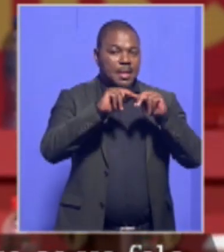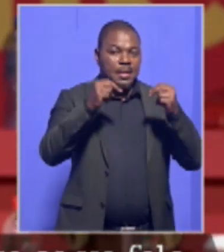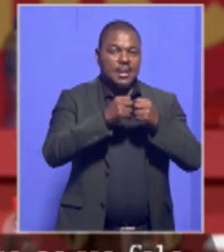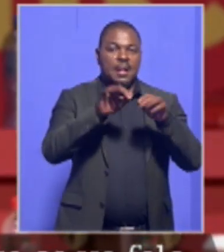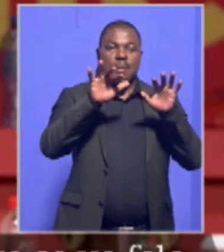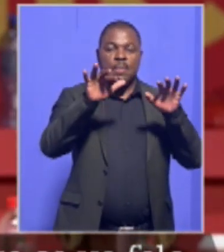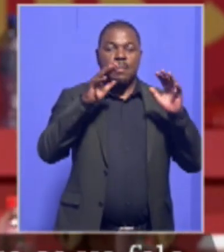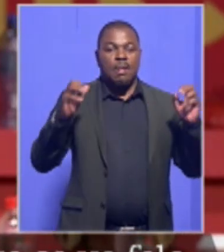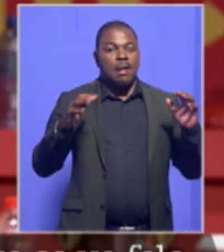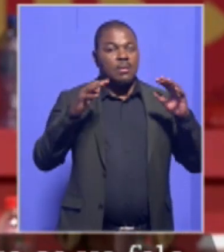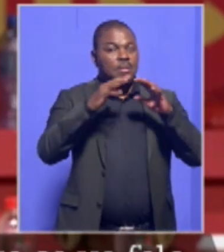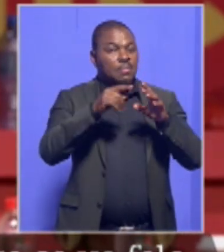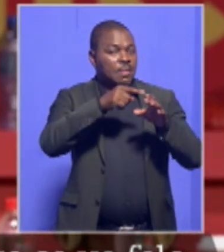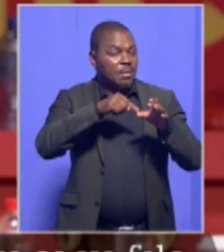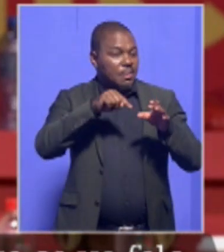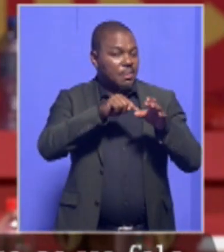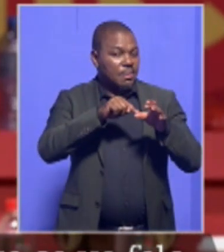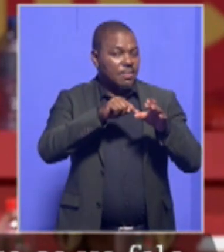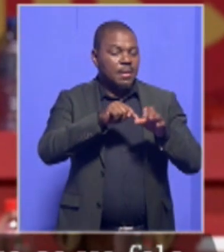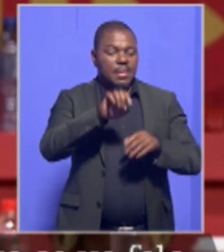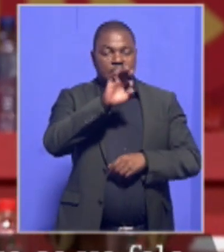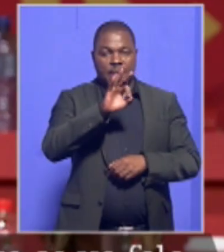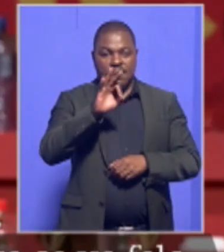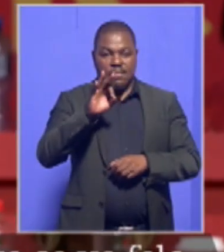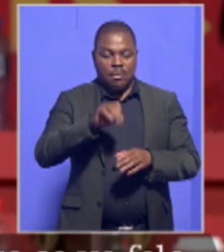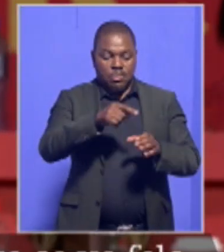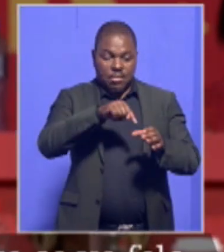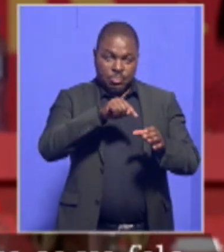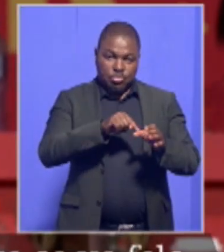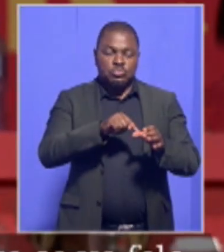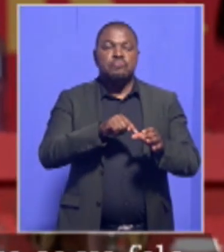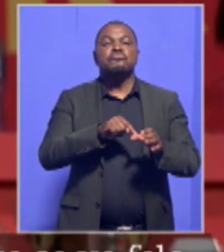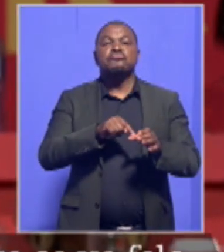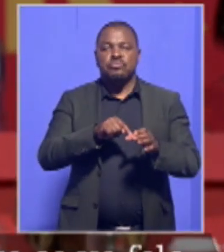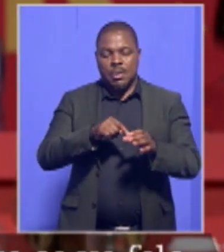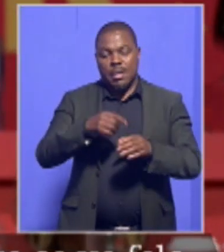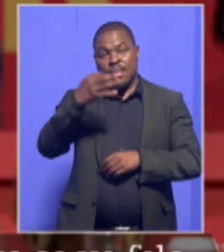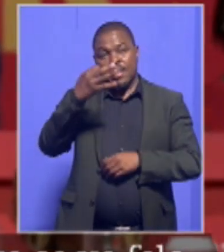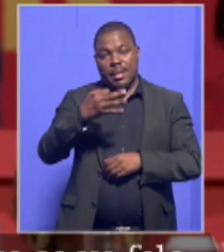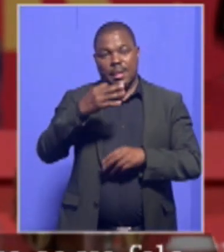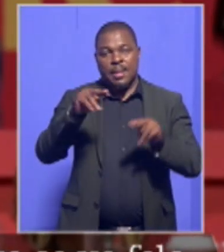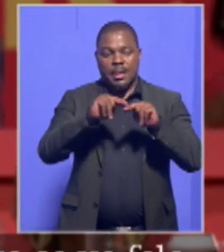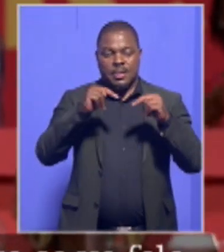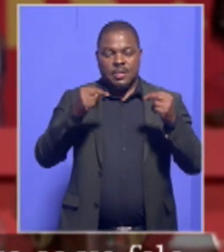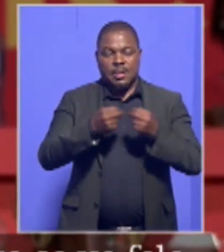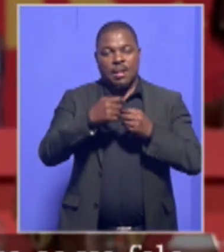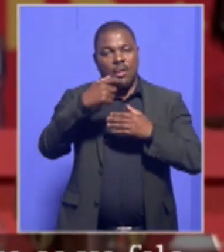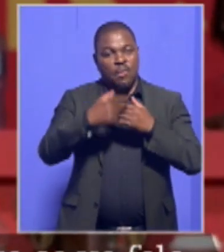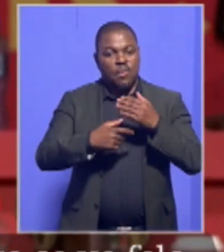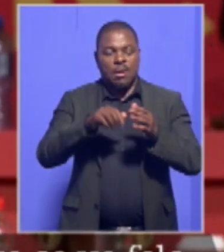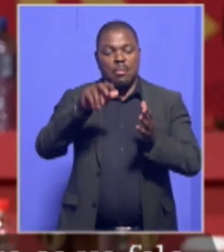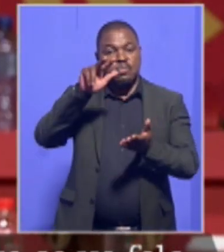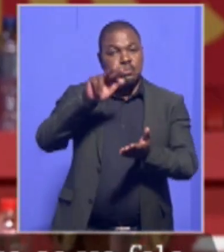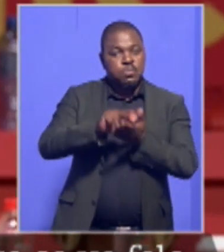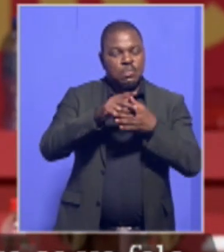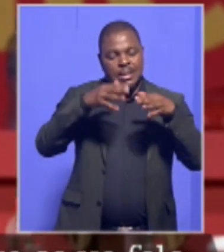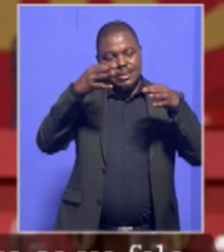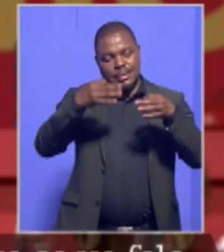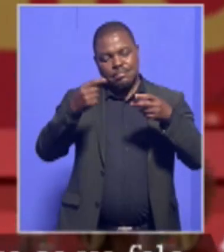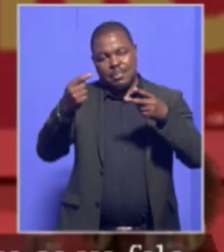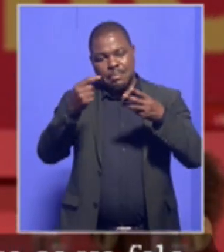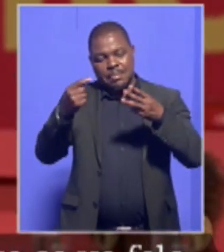and elected leaders. EFF met here at the 3rd National People's Assembly, adopted